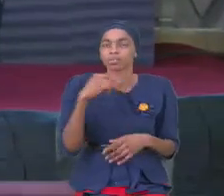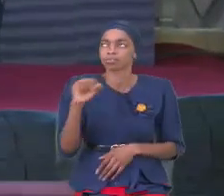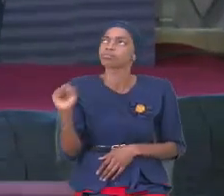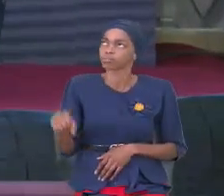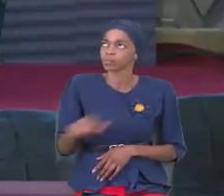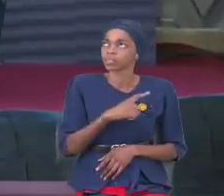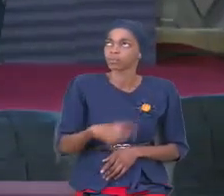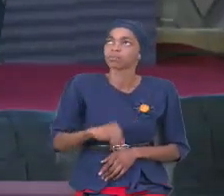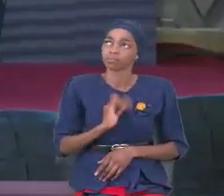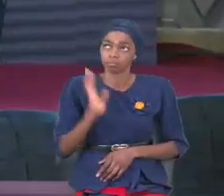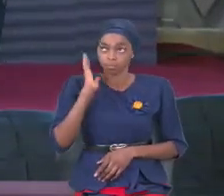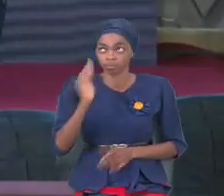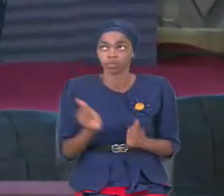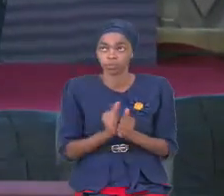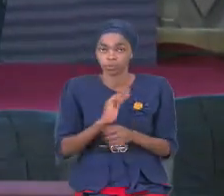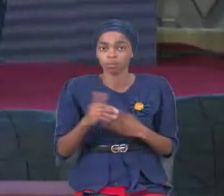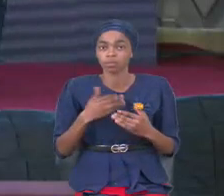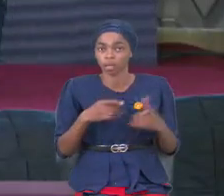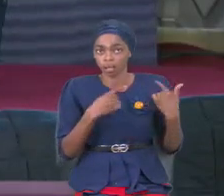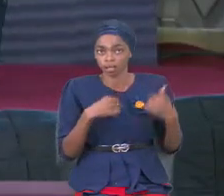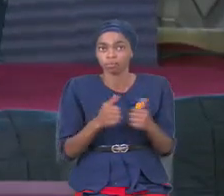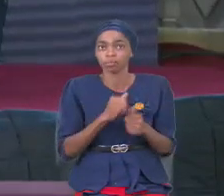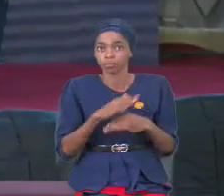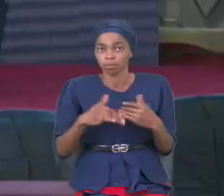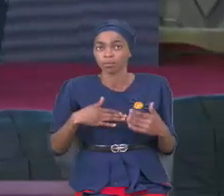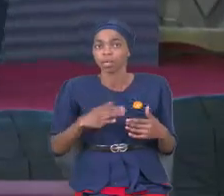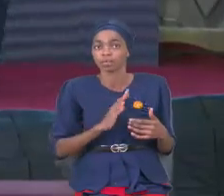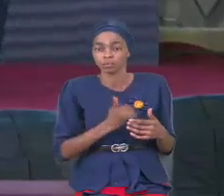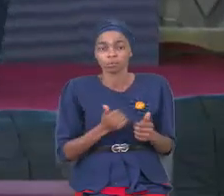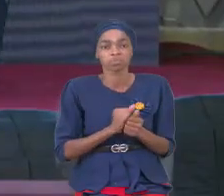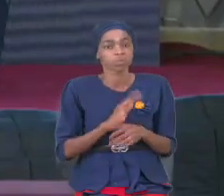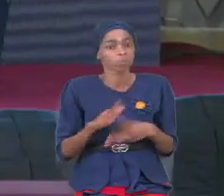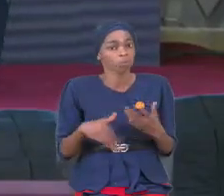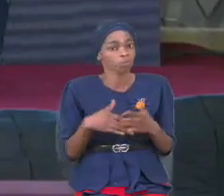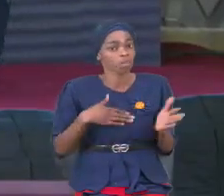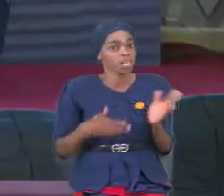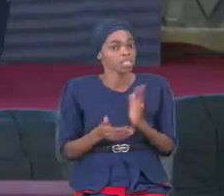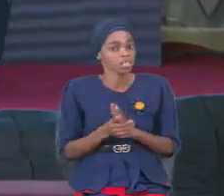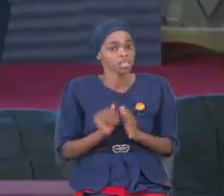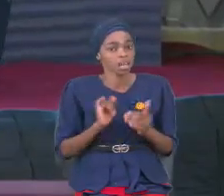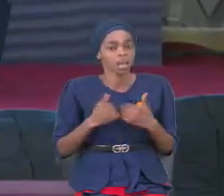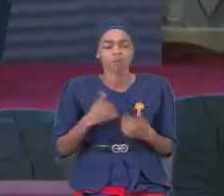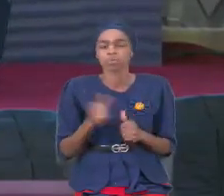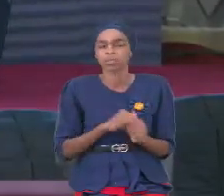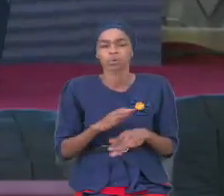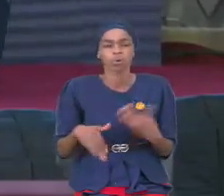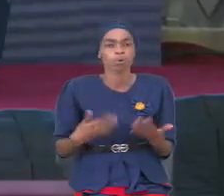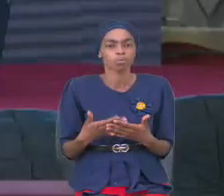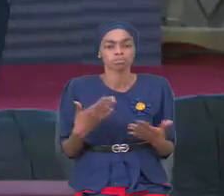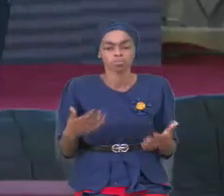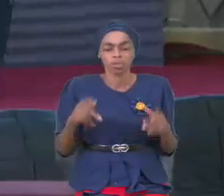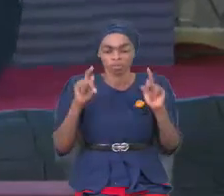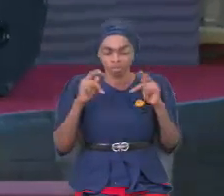my mind, with all the skill I have, and with all the physical energy I have, I will